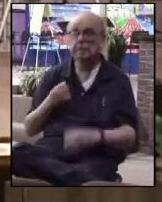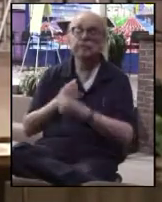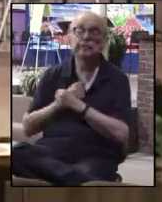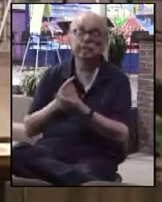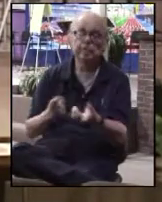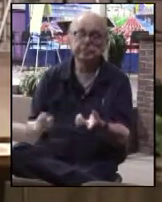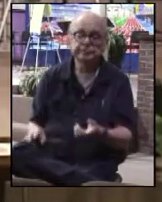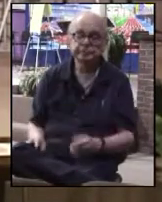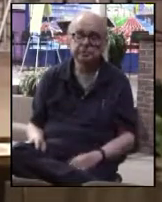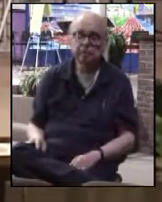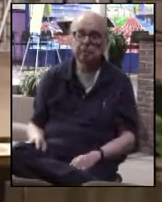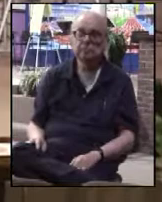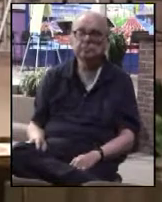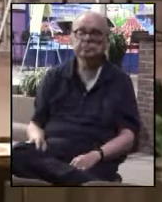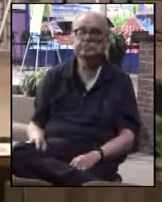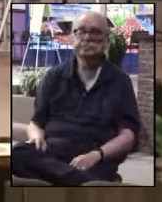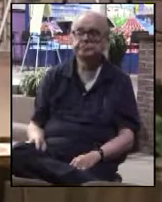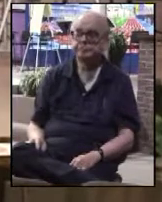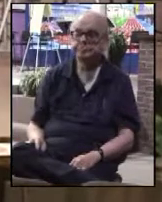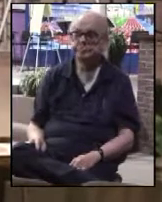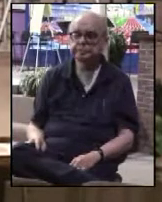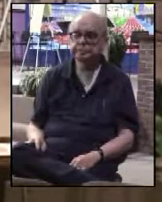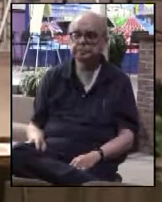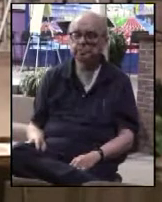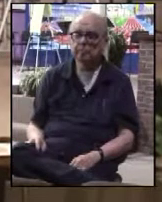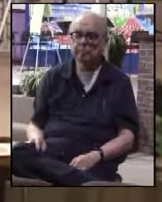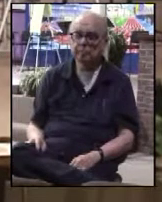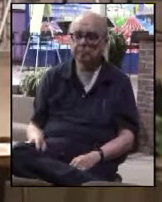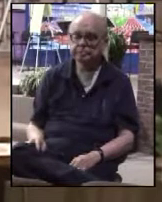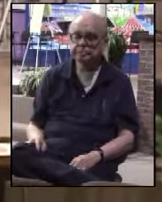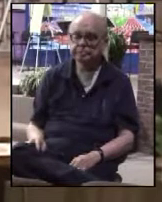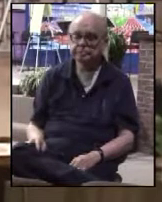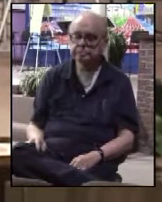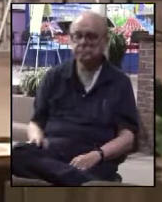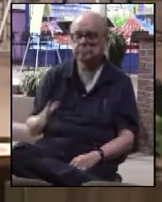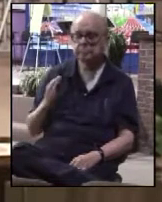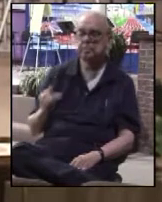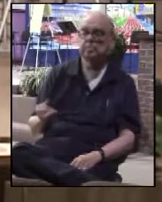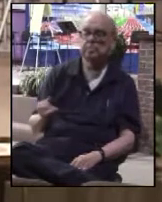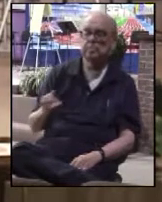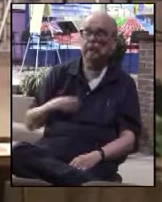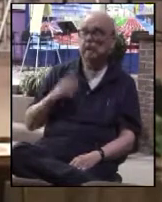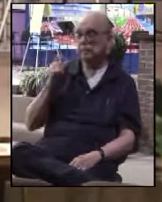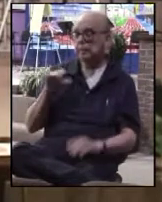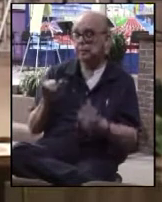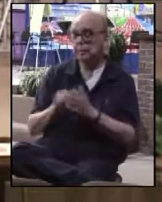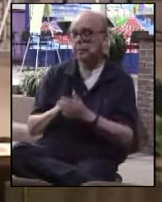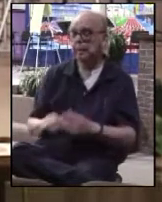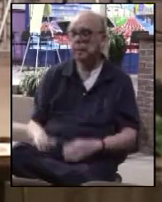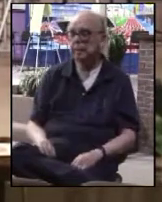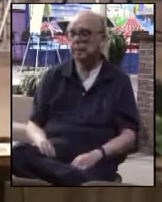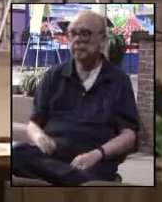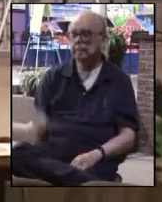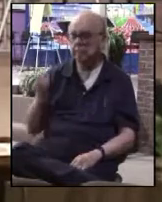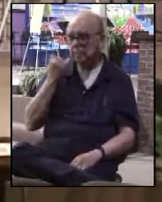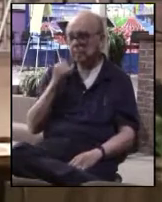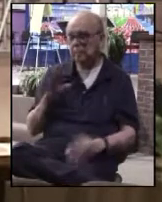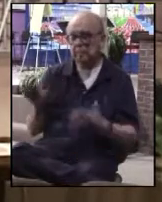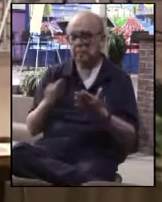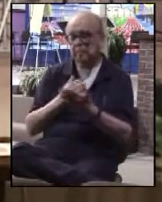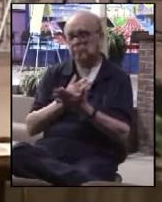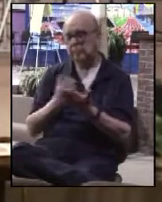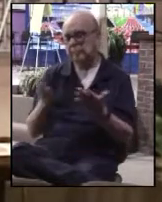because I'm supposed to if you're doing